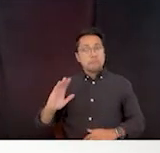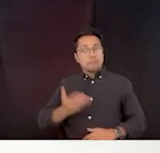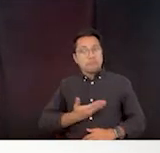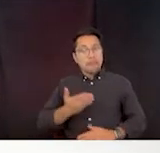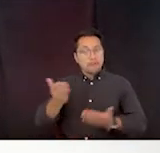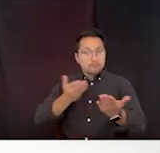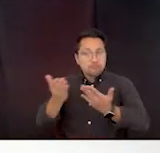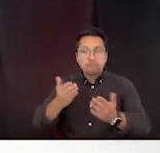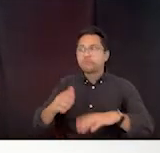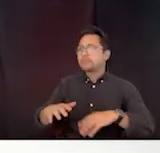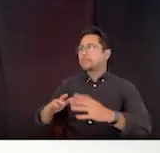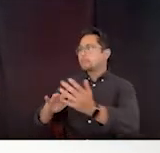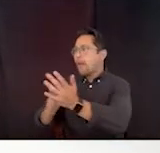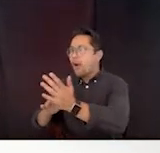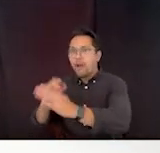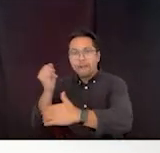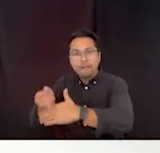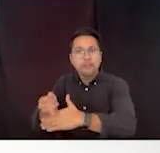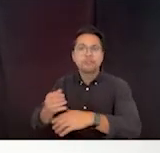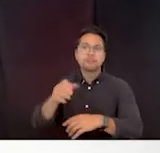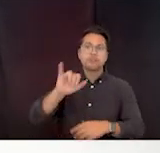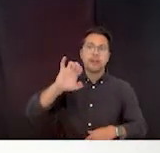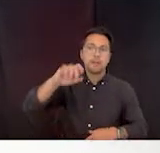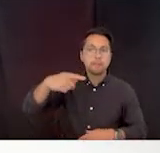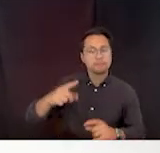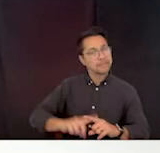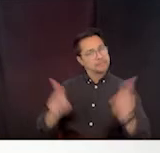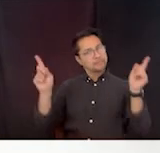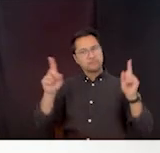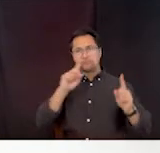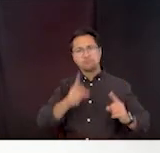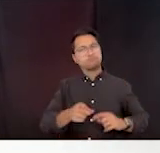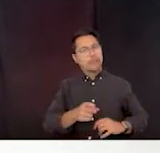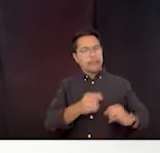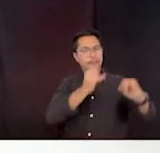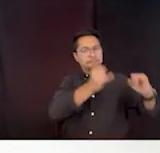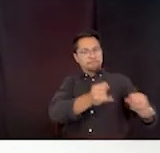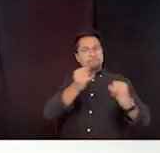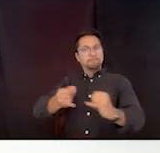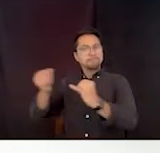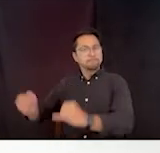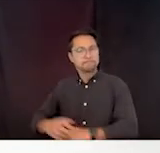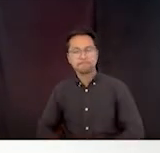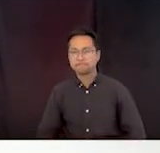medical interventions, the same IEP. It doesn't. It's very individualized.